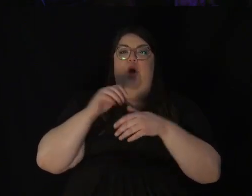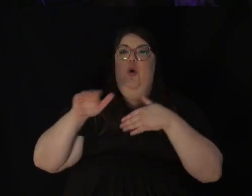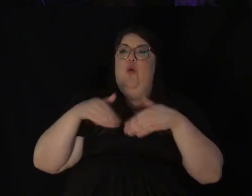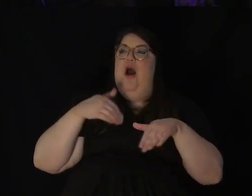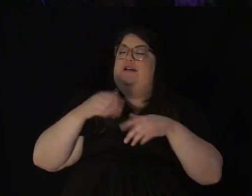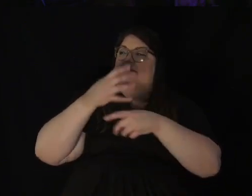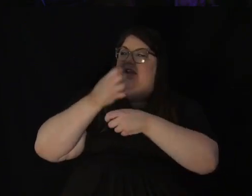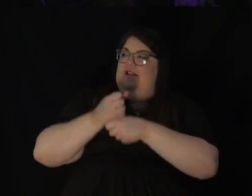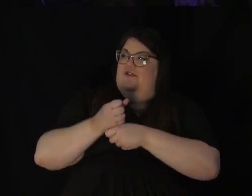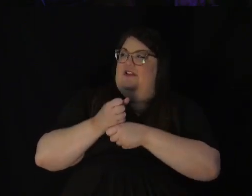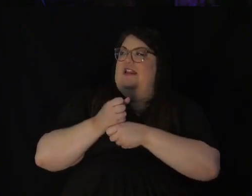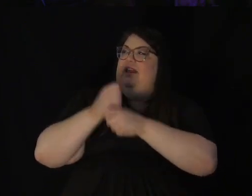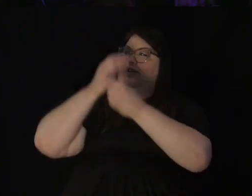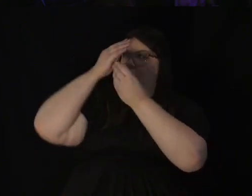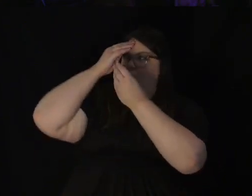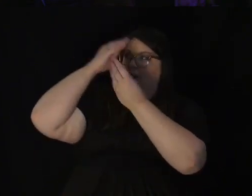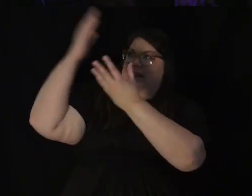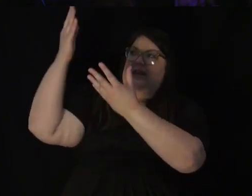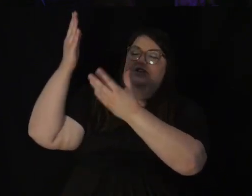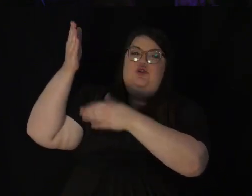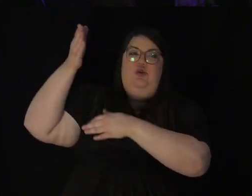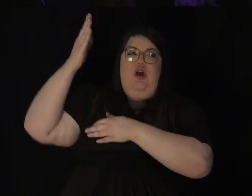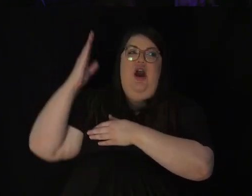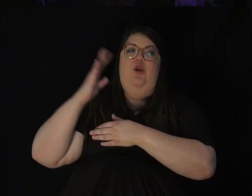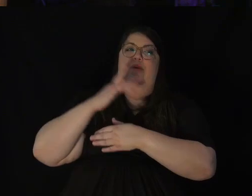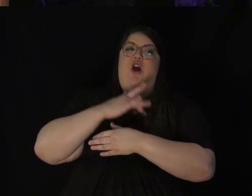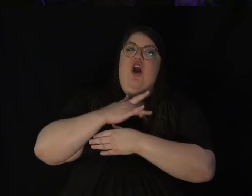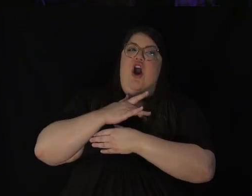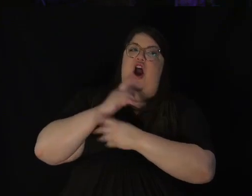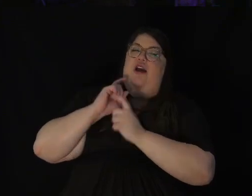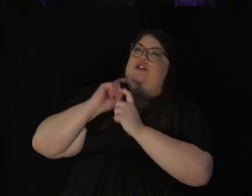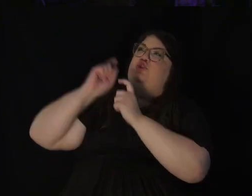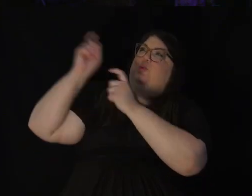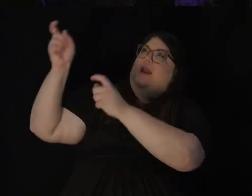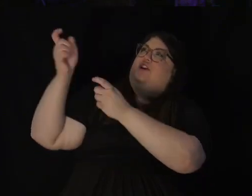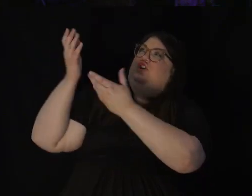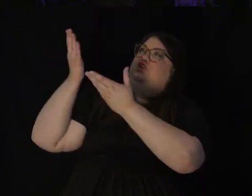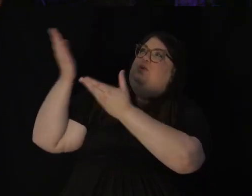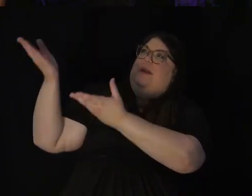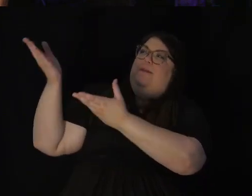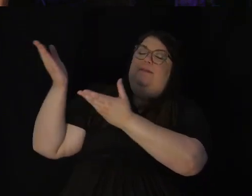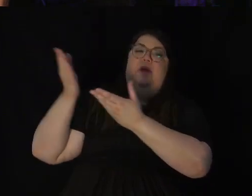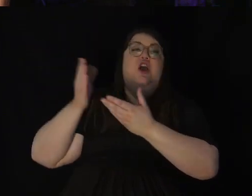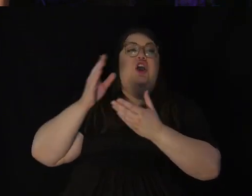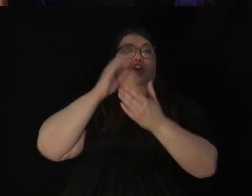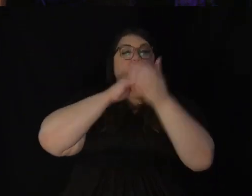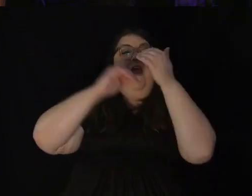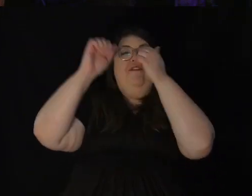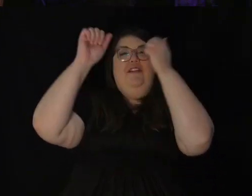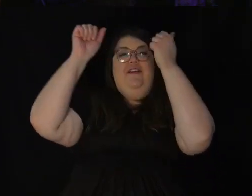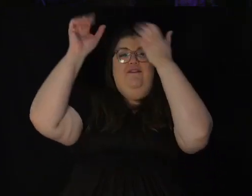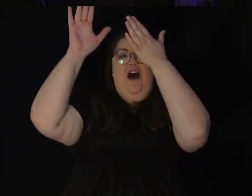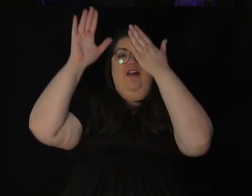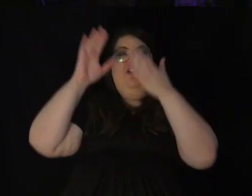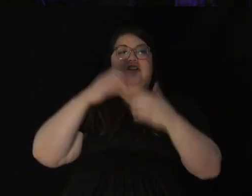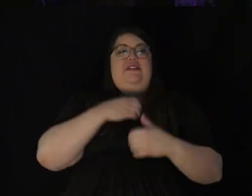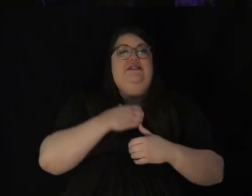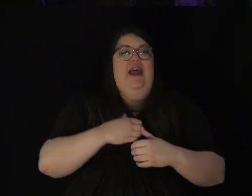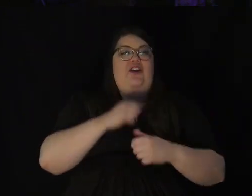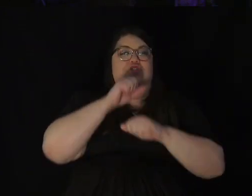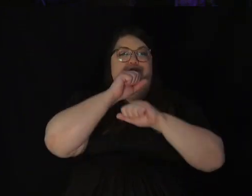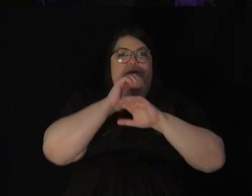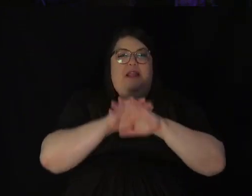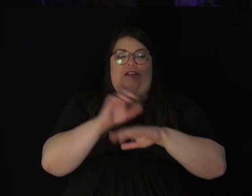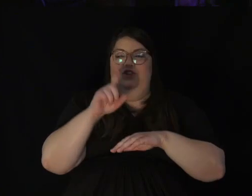a heart surrendered to him, your heavenly Father desires to bless you and